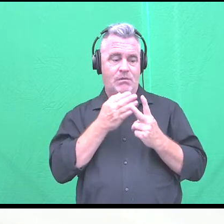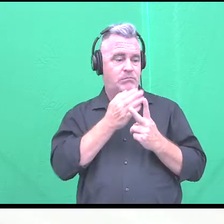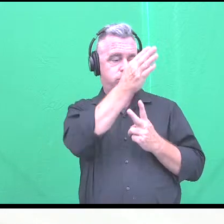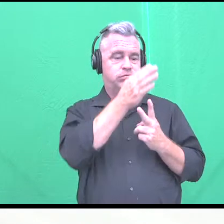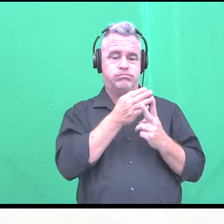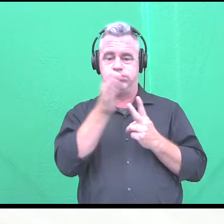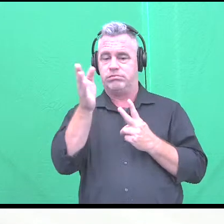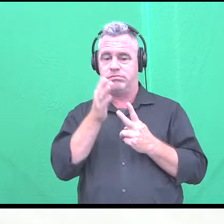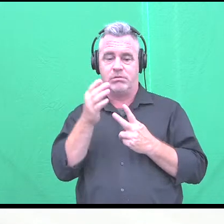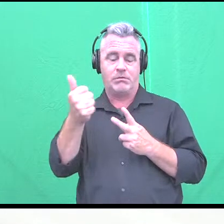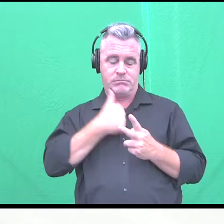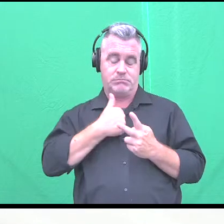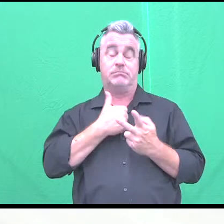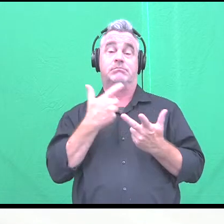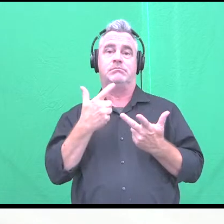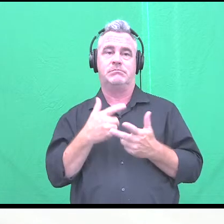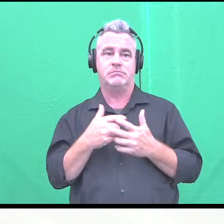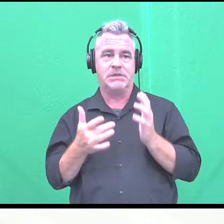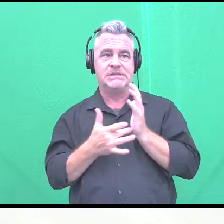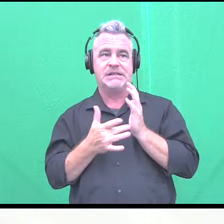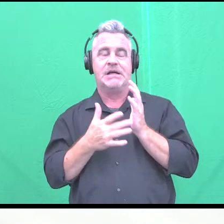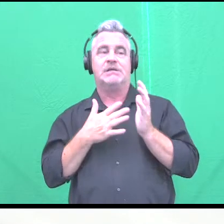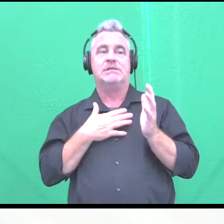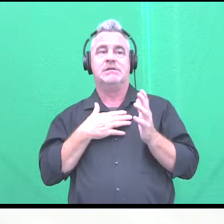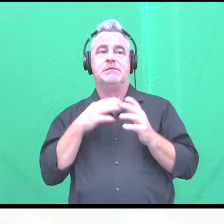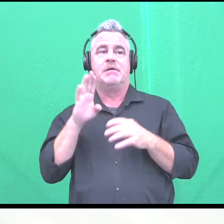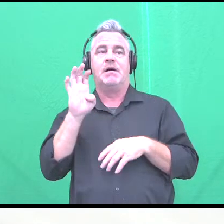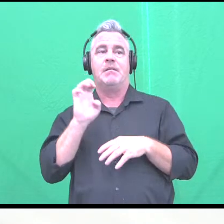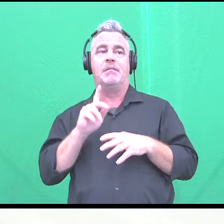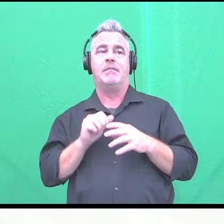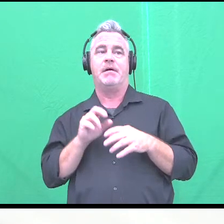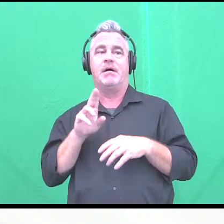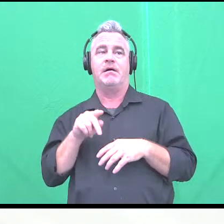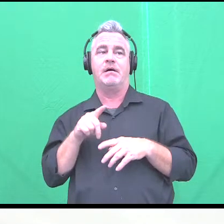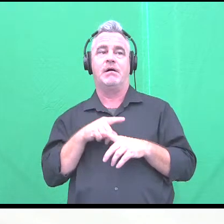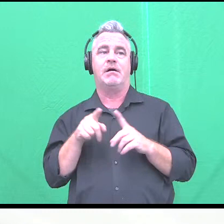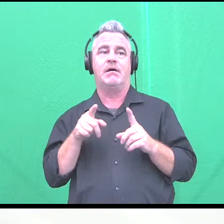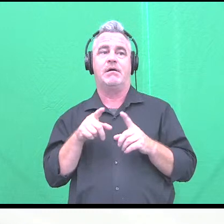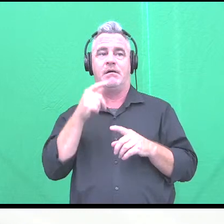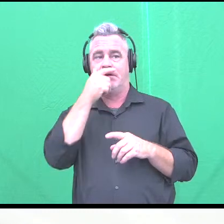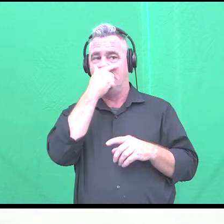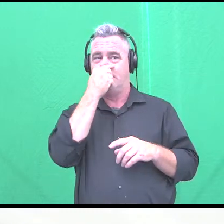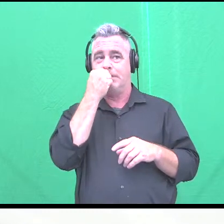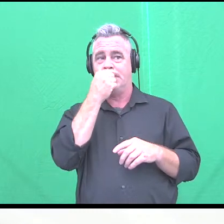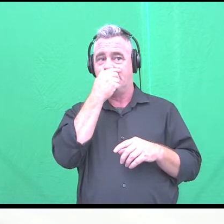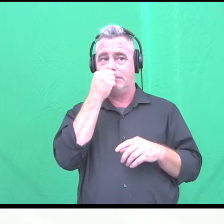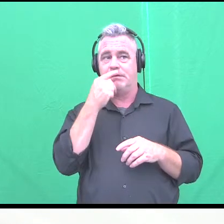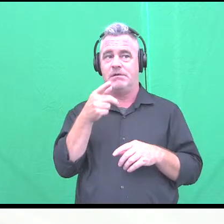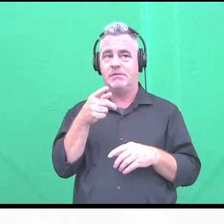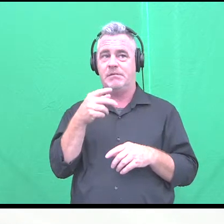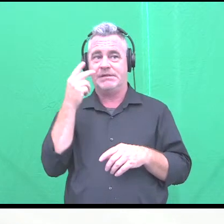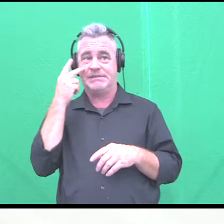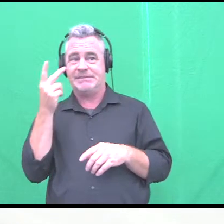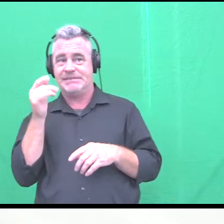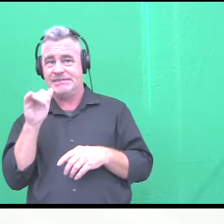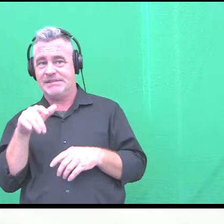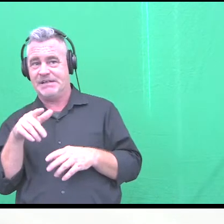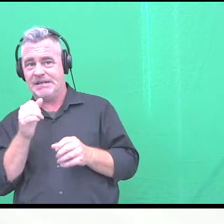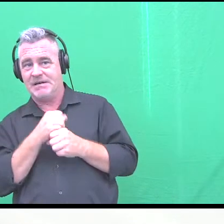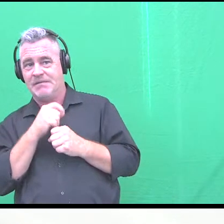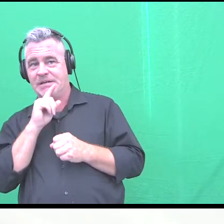goes, technology's my backup, but usually they just let me go ahead and route them. And every once in a while they'll say, hey, did you see this? Just to make